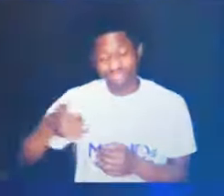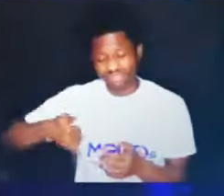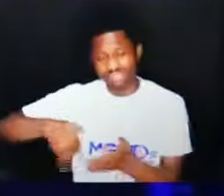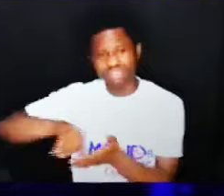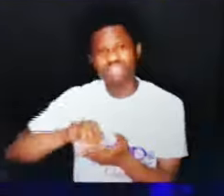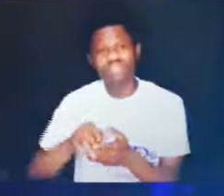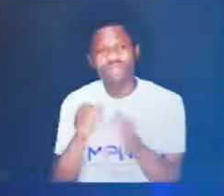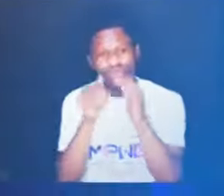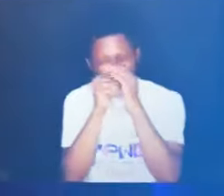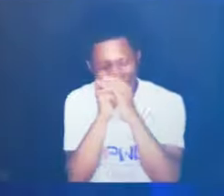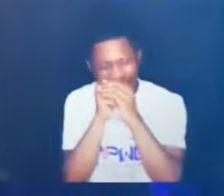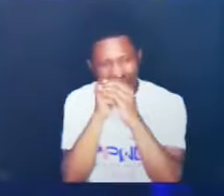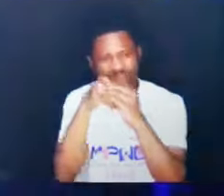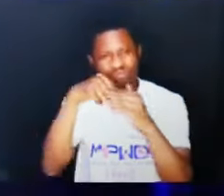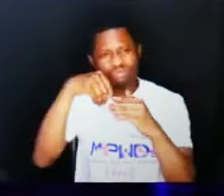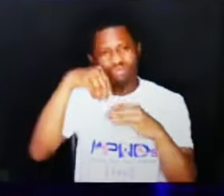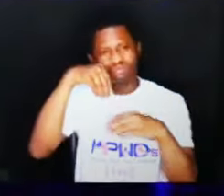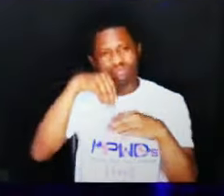worship me in